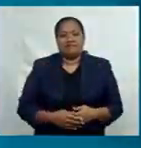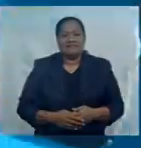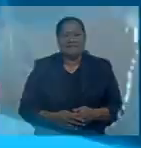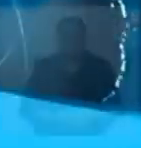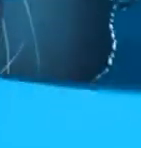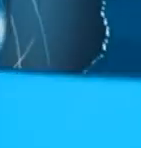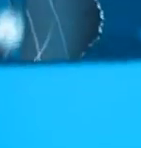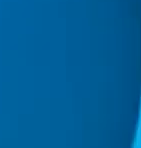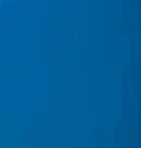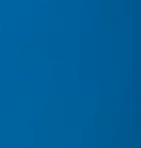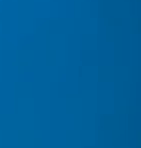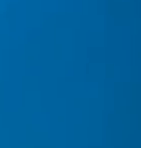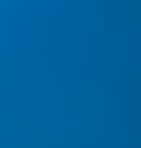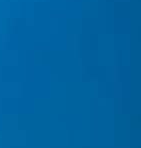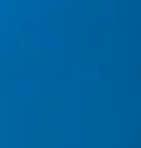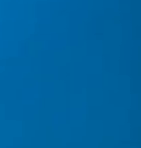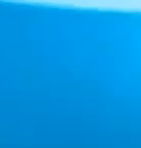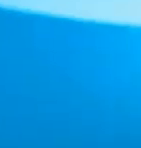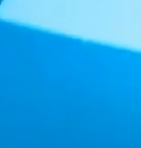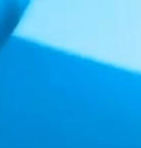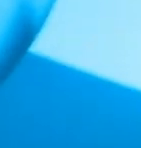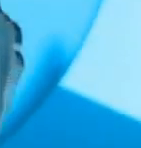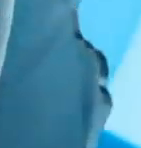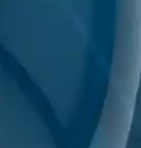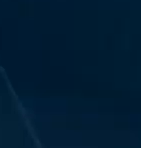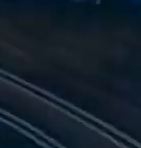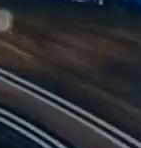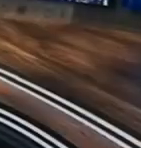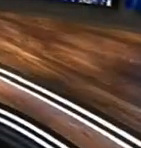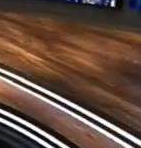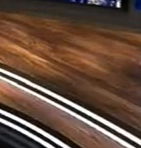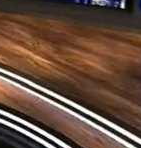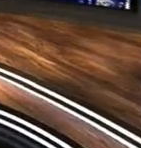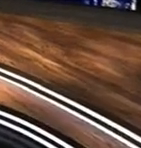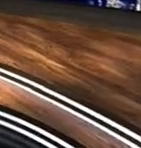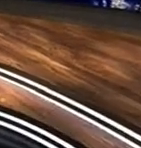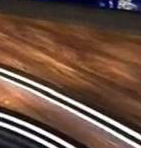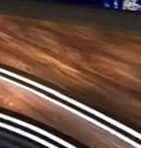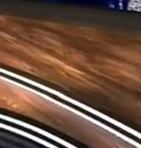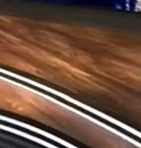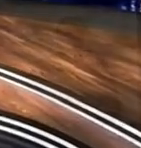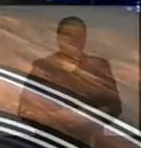From the studios of FBC Suva, Edwin